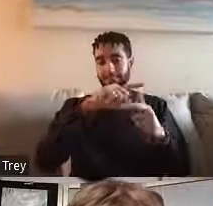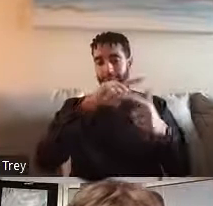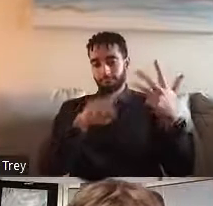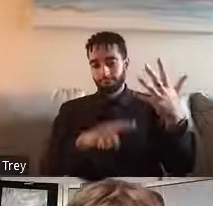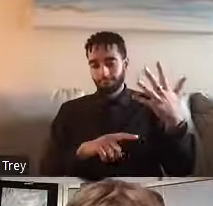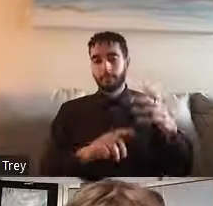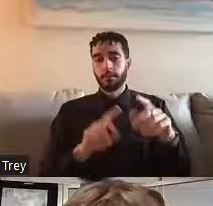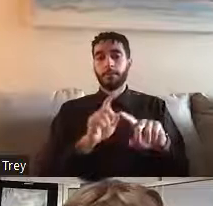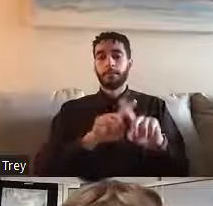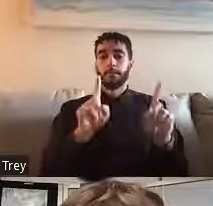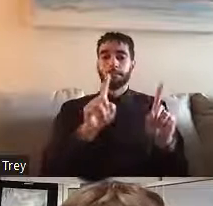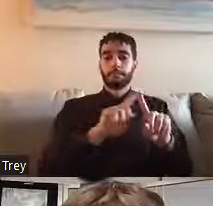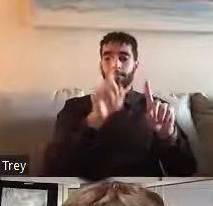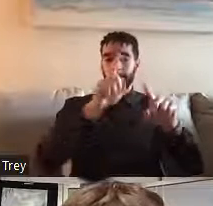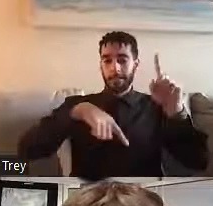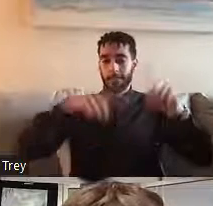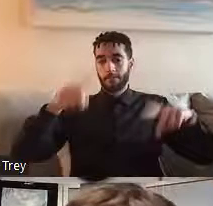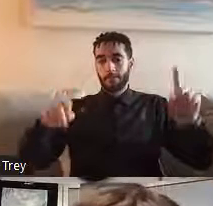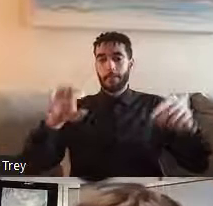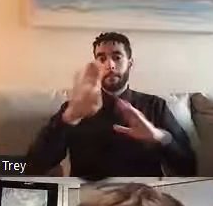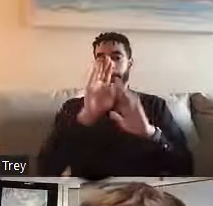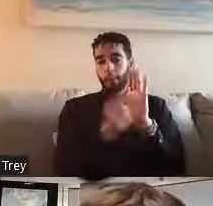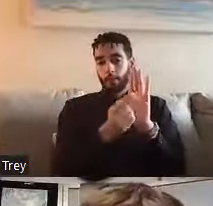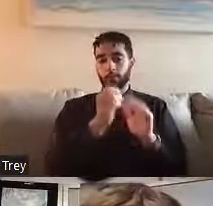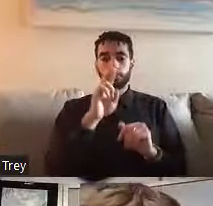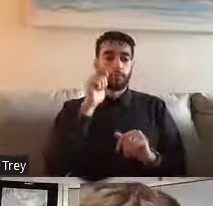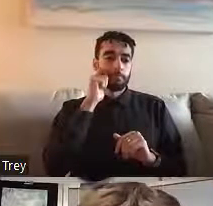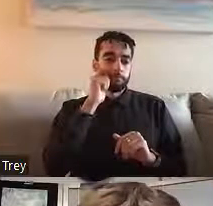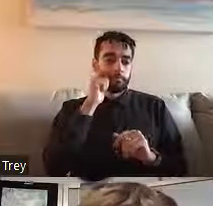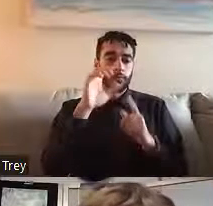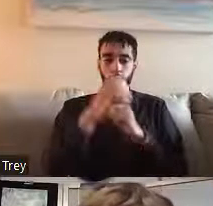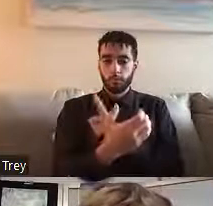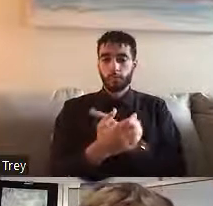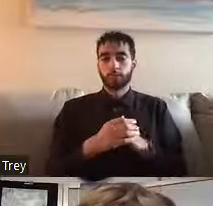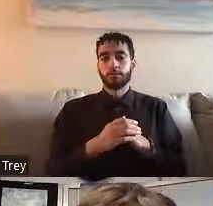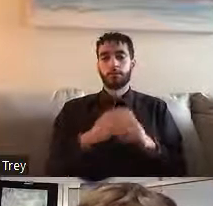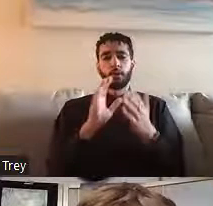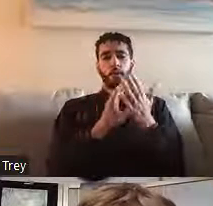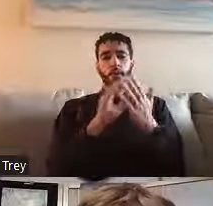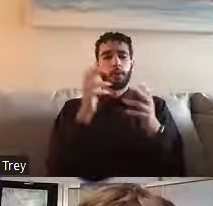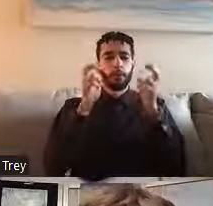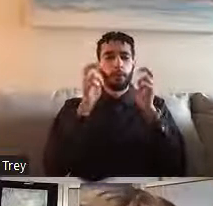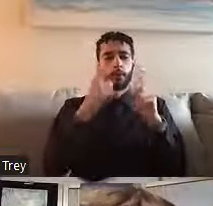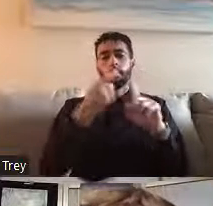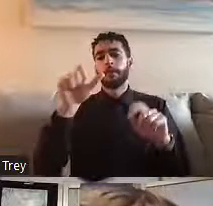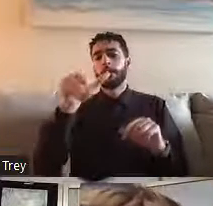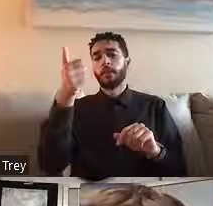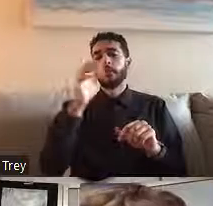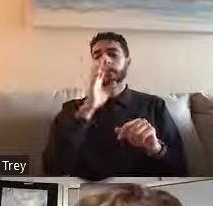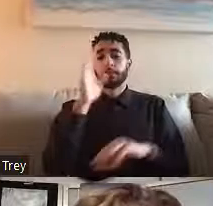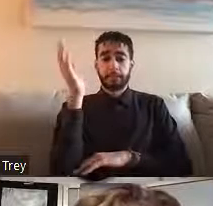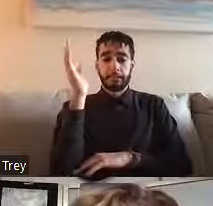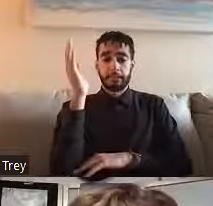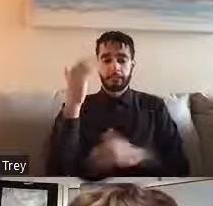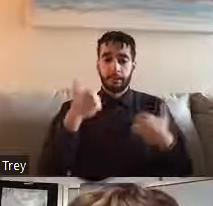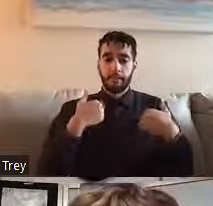diverse racial and ethnic backgrounds. So we've made some progress. Clearly, you've heard from other speakers that there are programs, there